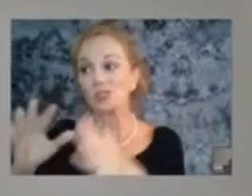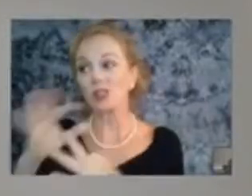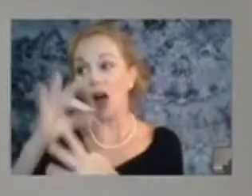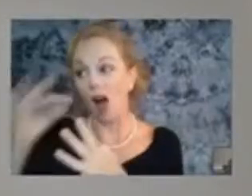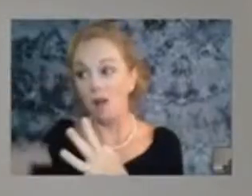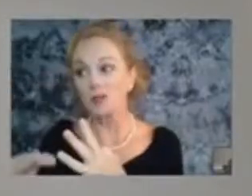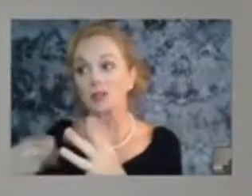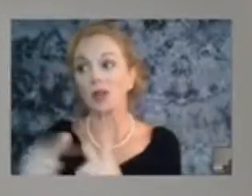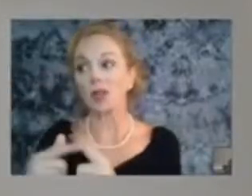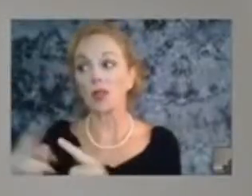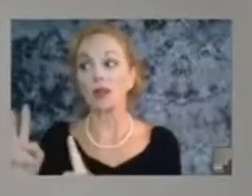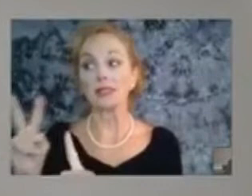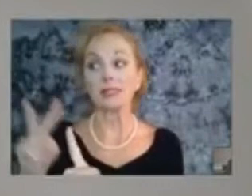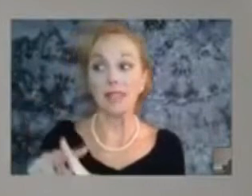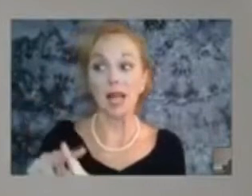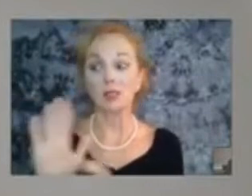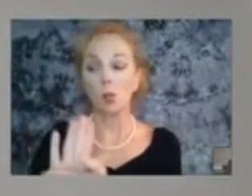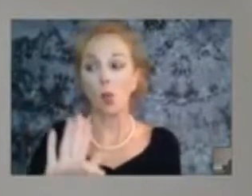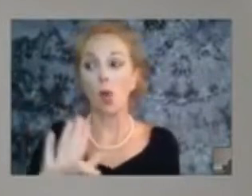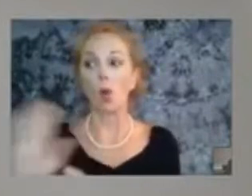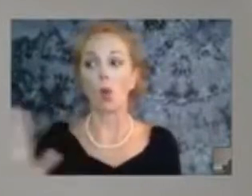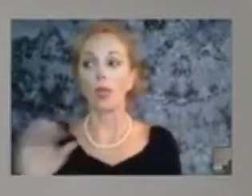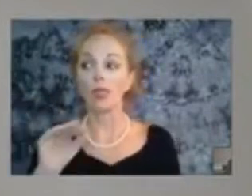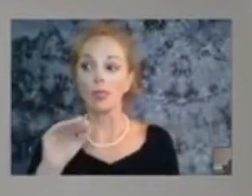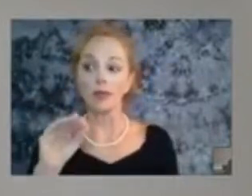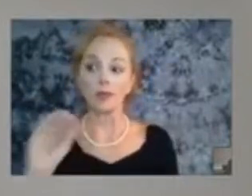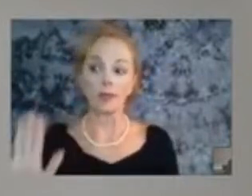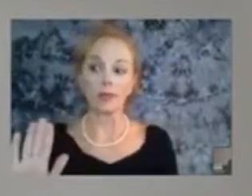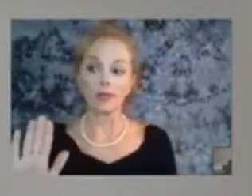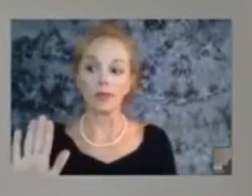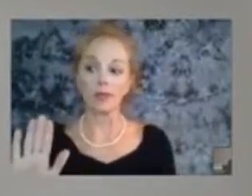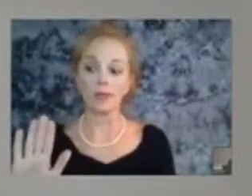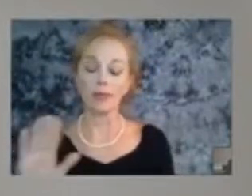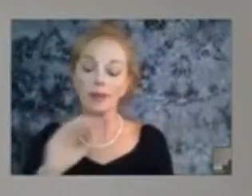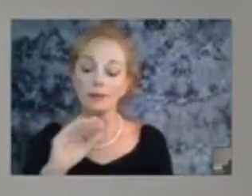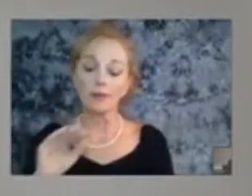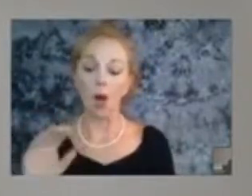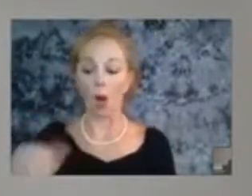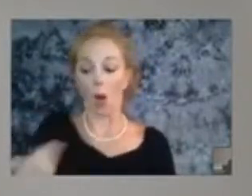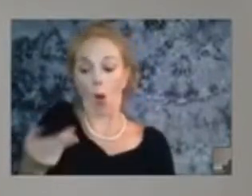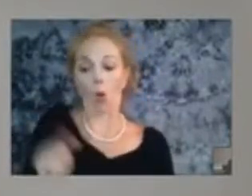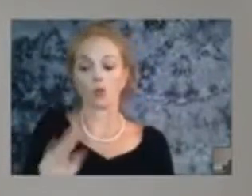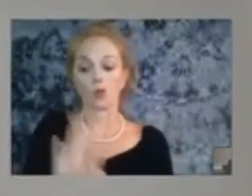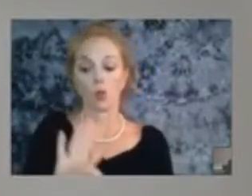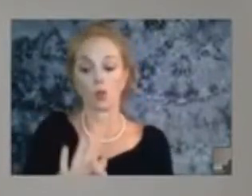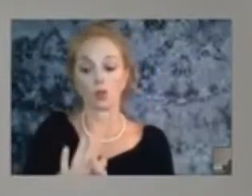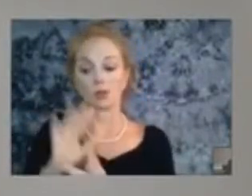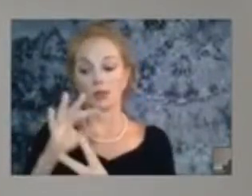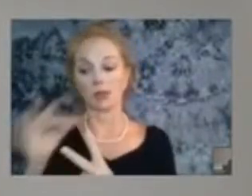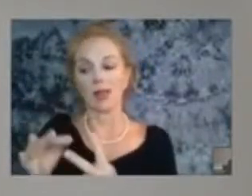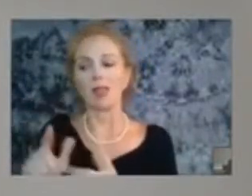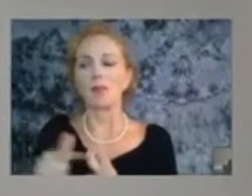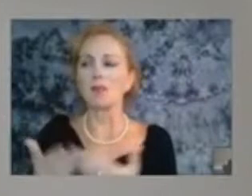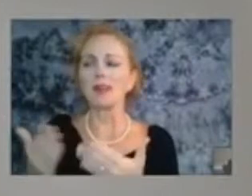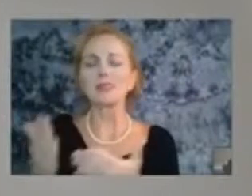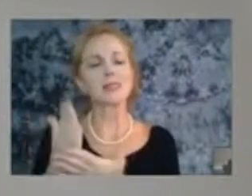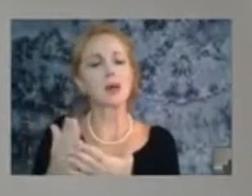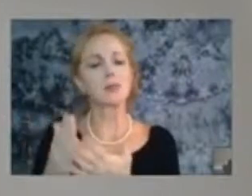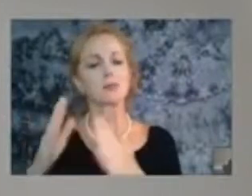that by adding that option of bringing them with them to their own schools, that it will provide some relief. And I do want to